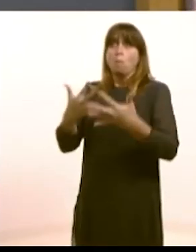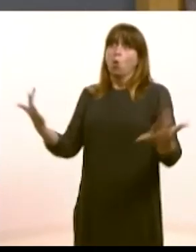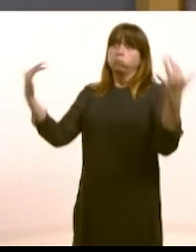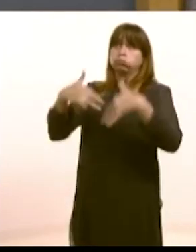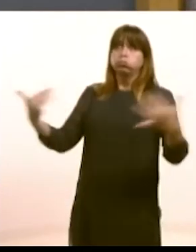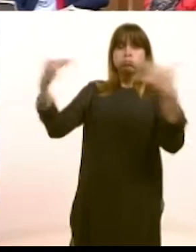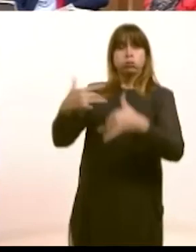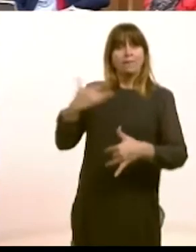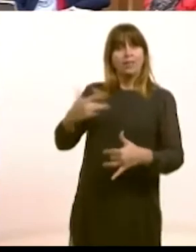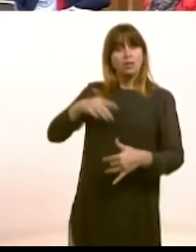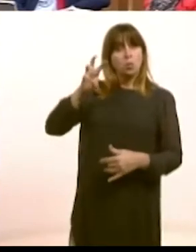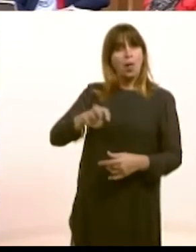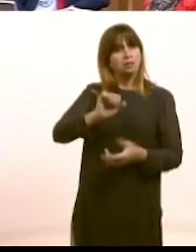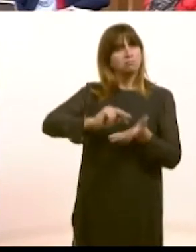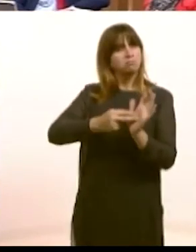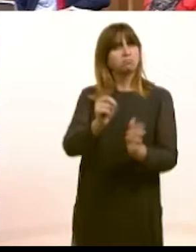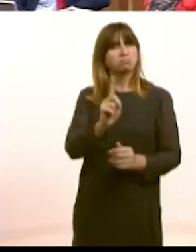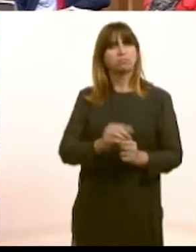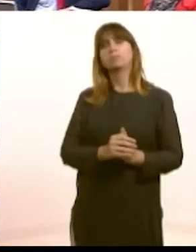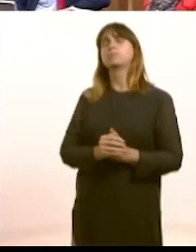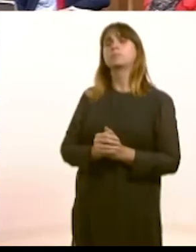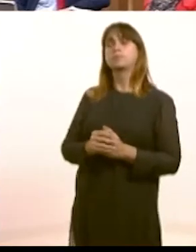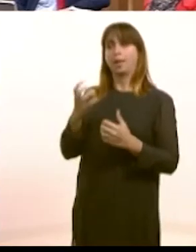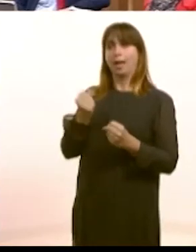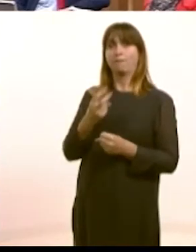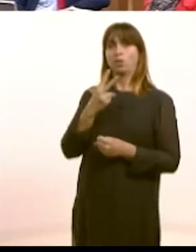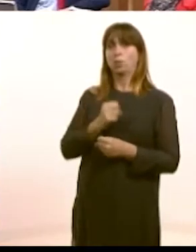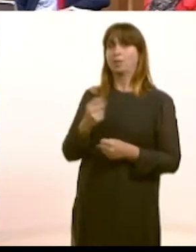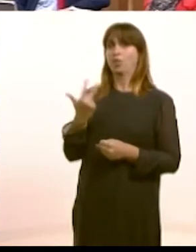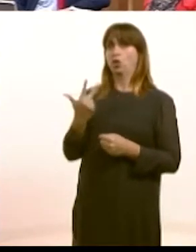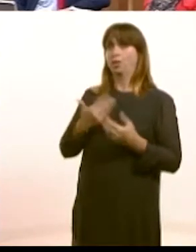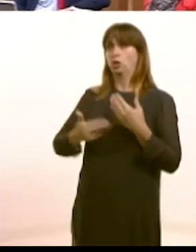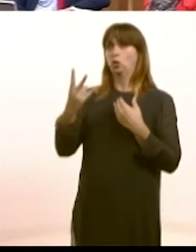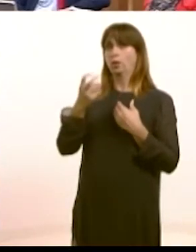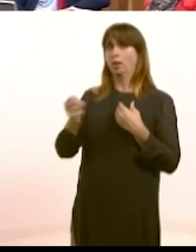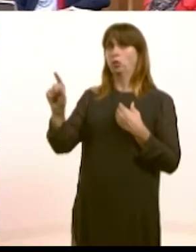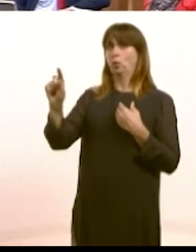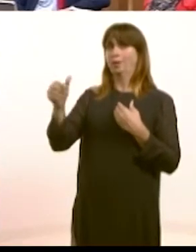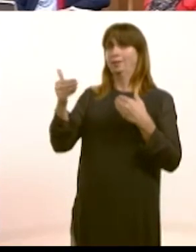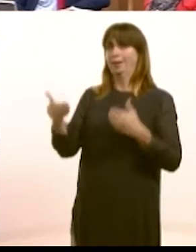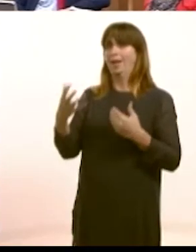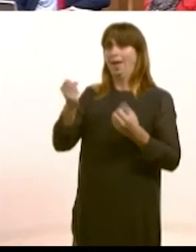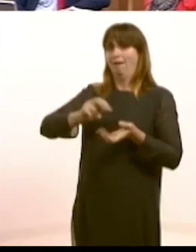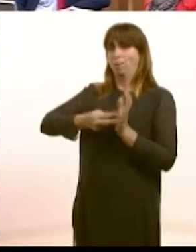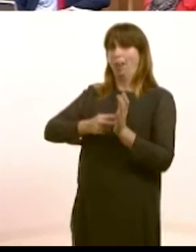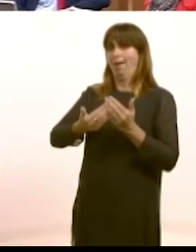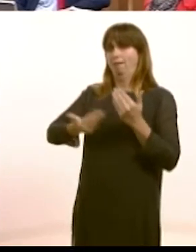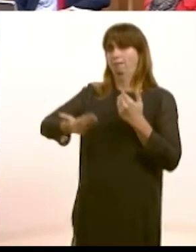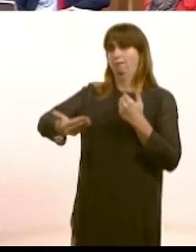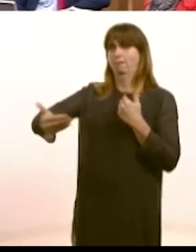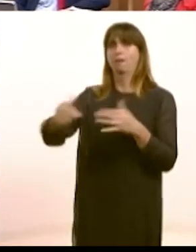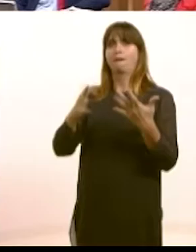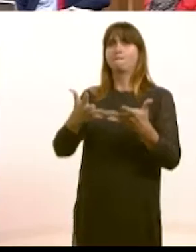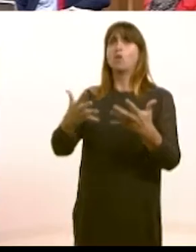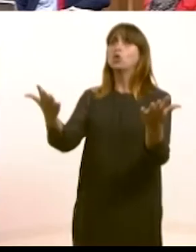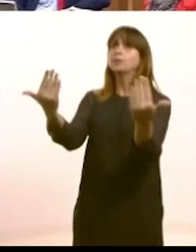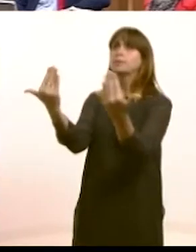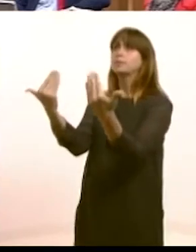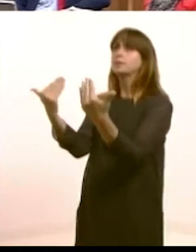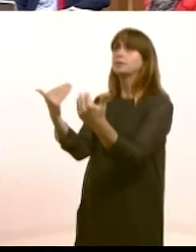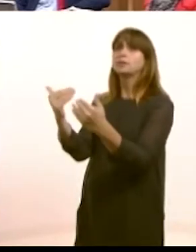Strategy Partnership for Growth 2013-20 does set out our priorities for developing and promoting Wales' tourism offer both at home